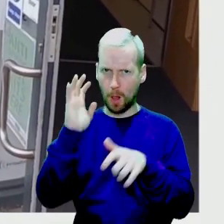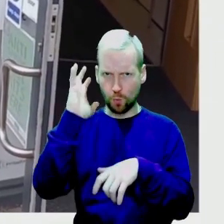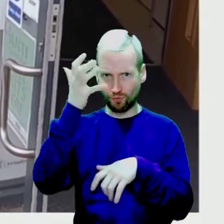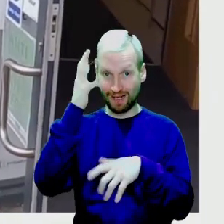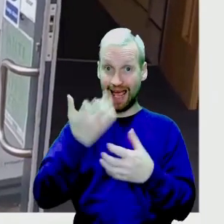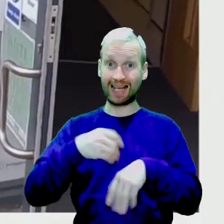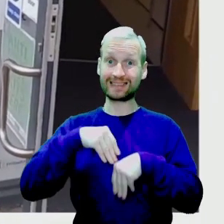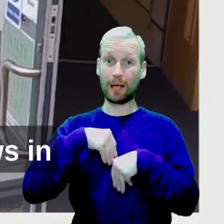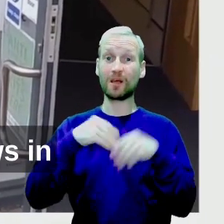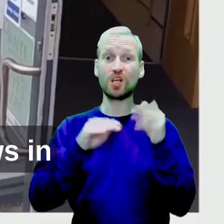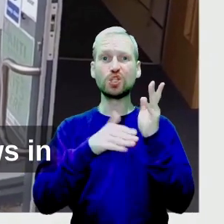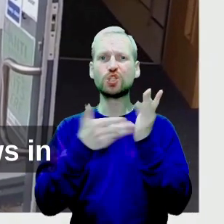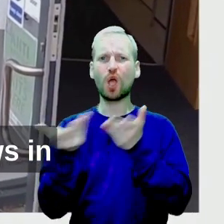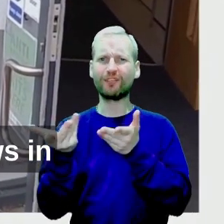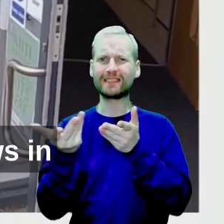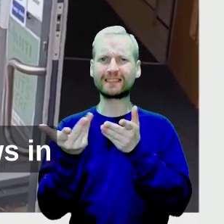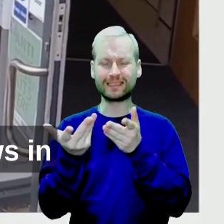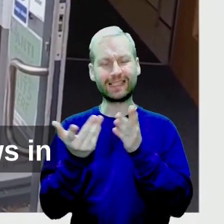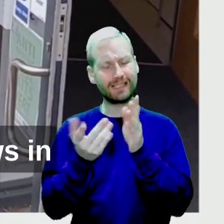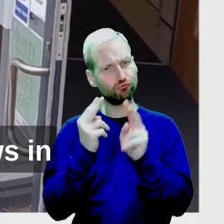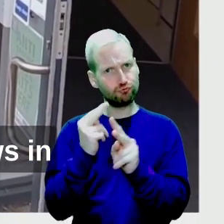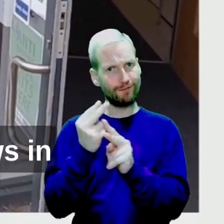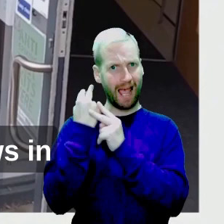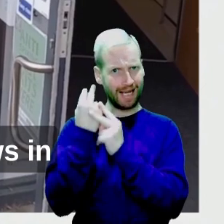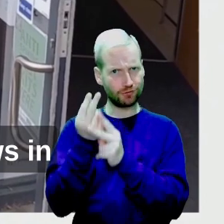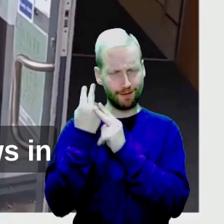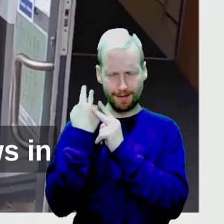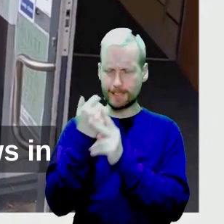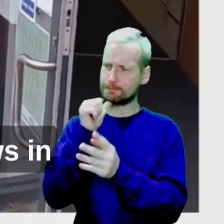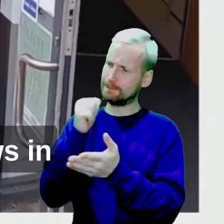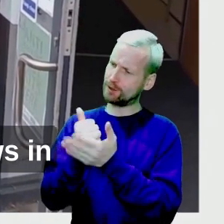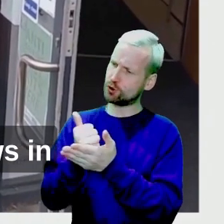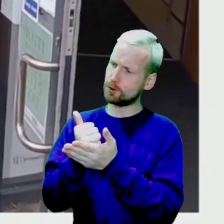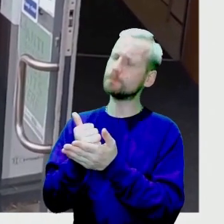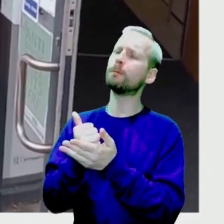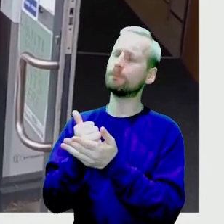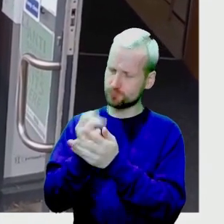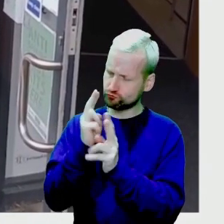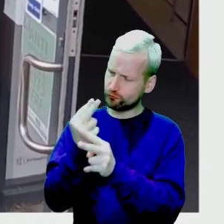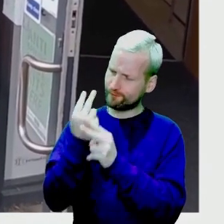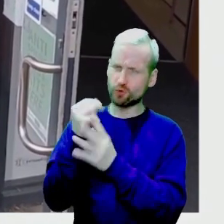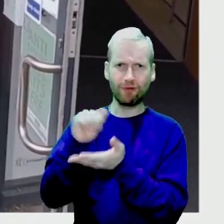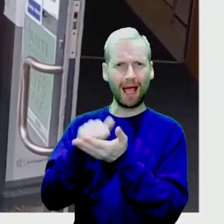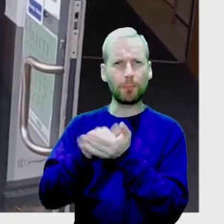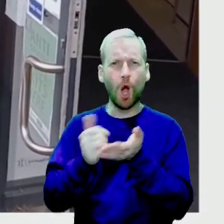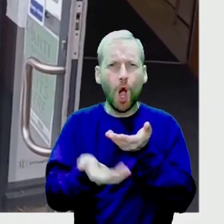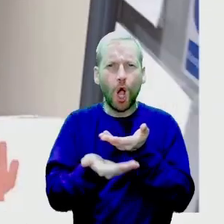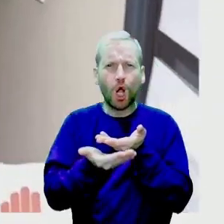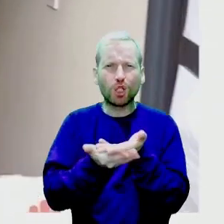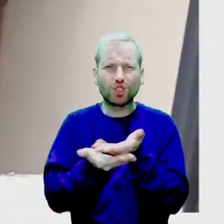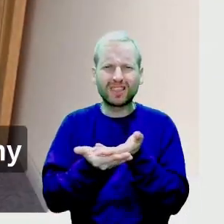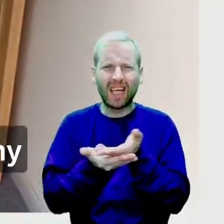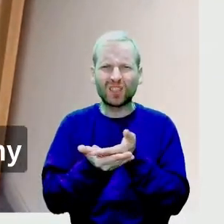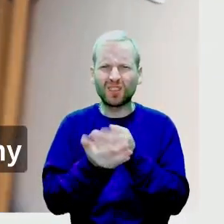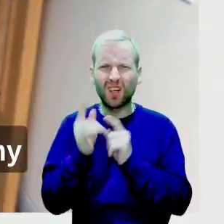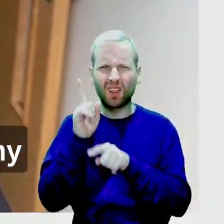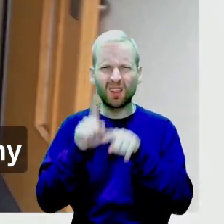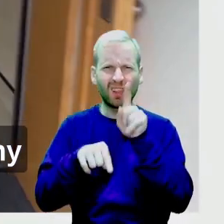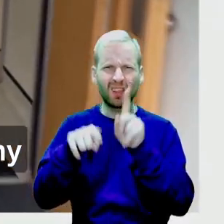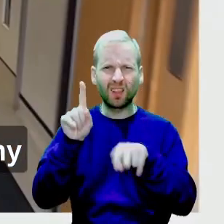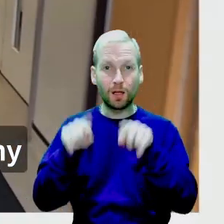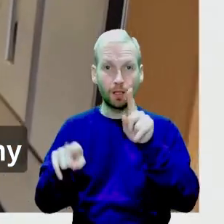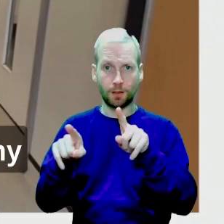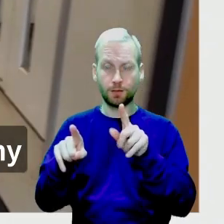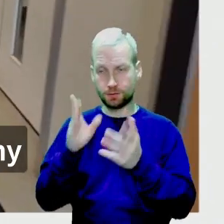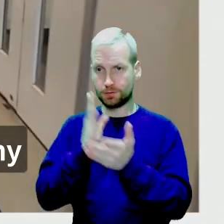accept that services need to be renewed and revised regularly, we highlighted flaws in the way the consultation was carried out, a view supported